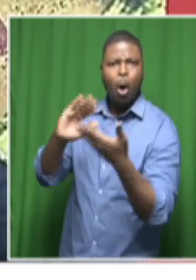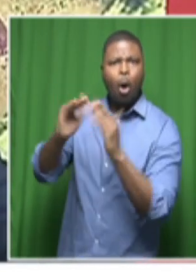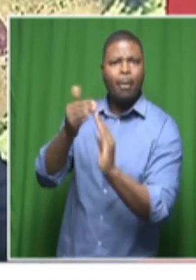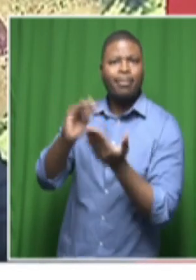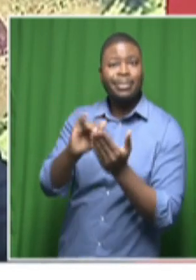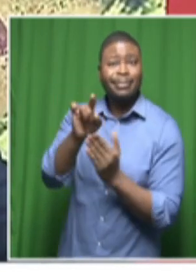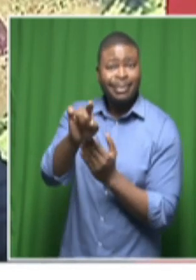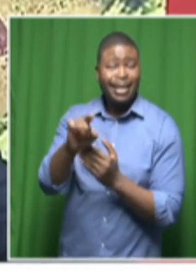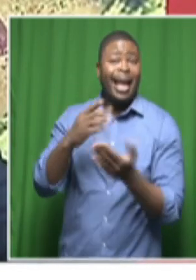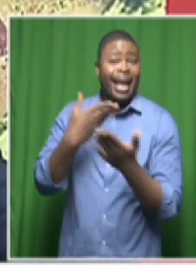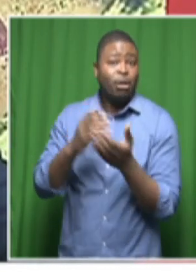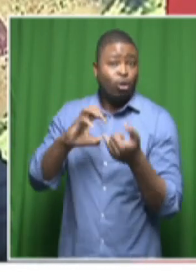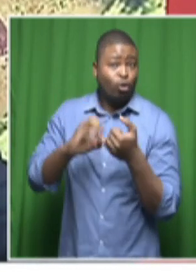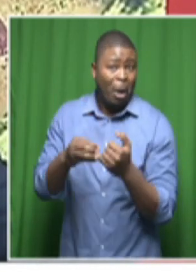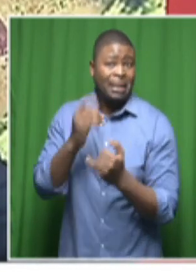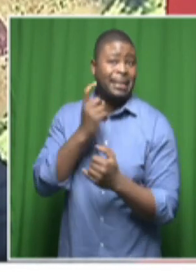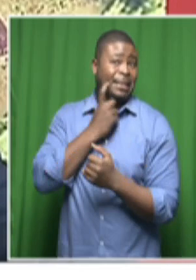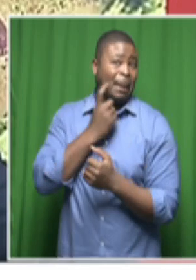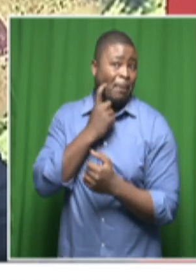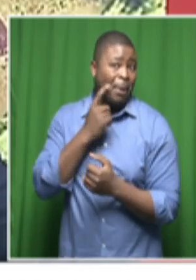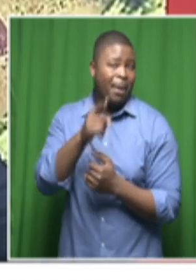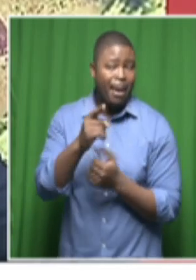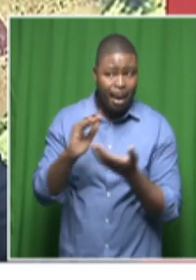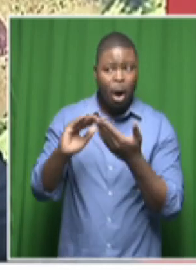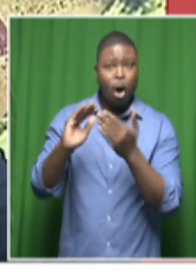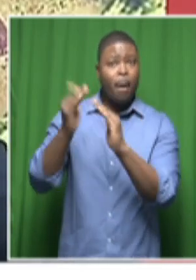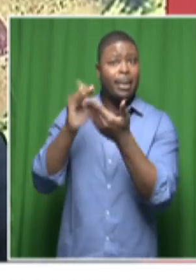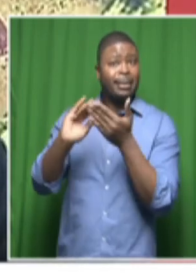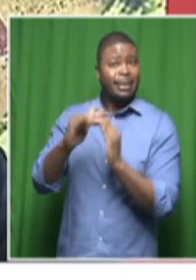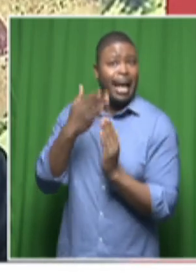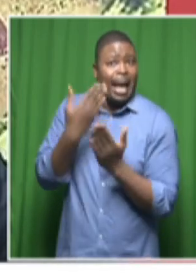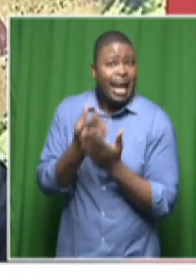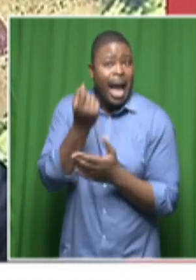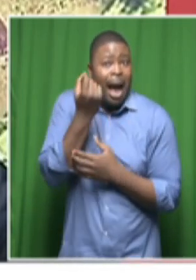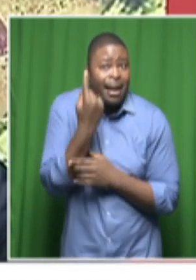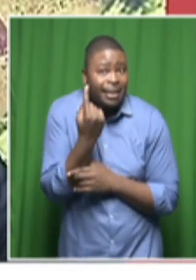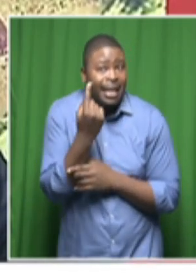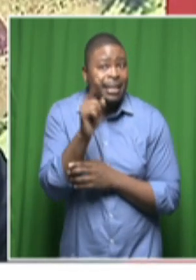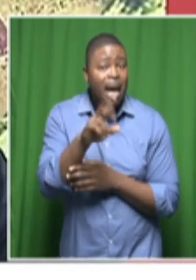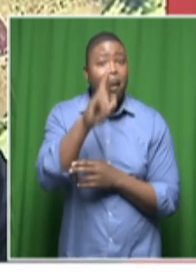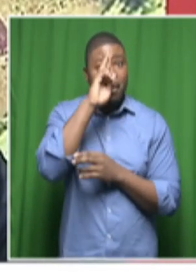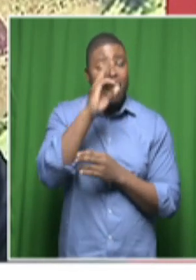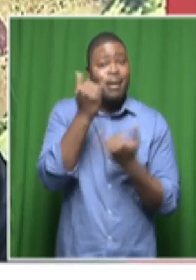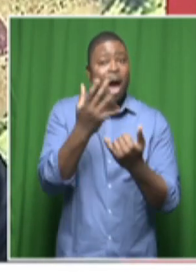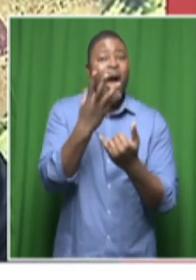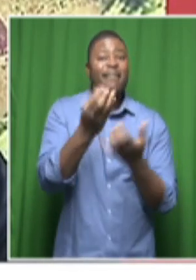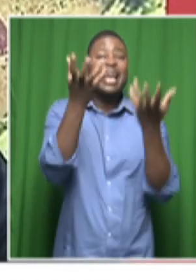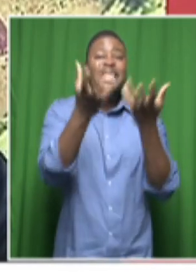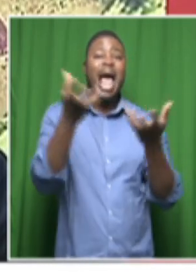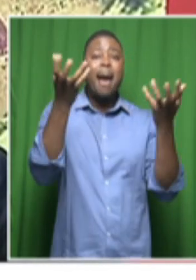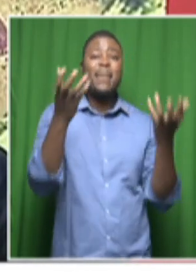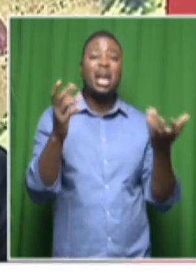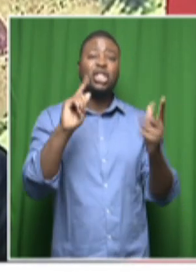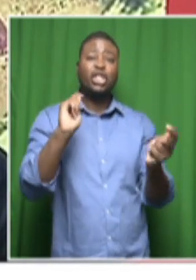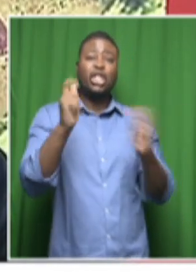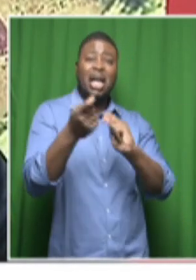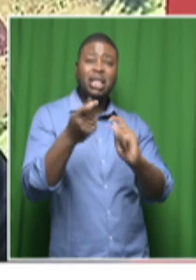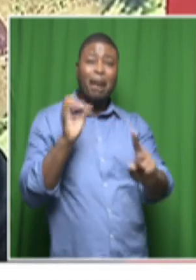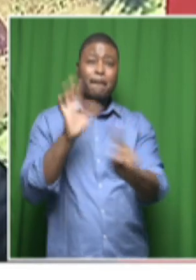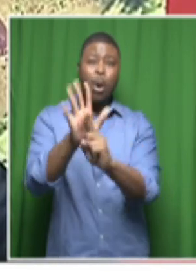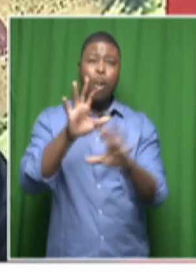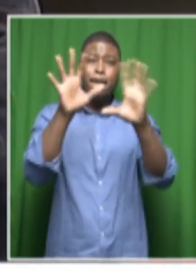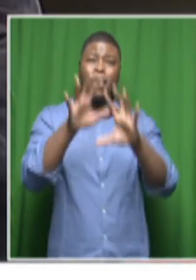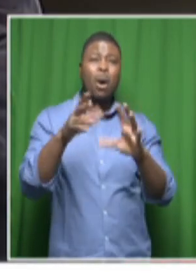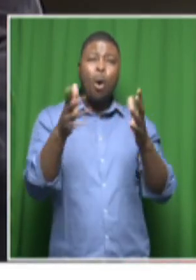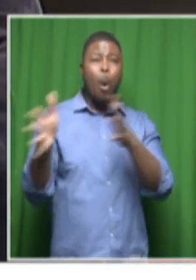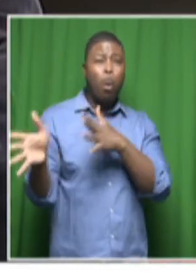simple as possible for the general community to understand where that comes. So as you mentioned, there's climate change. Where does the chemistry and the physics play a role in